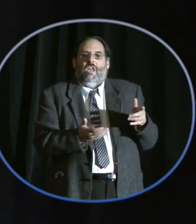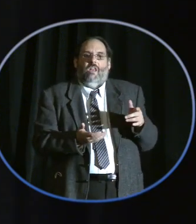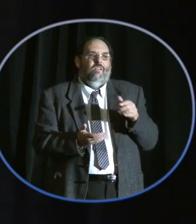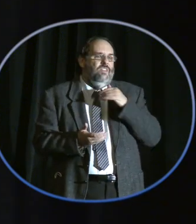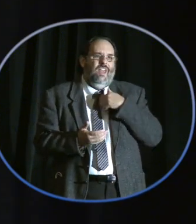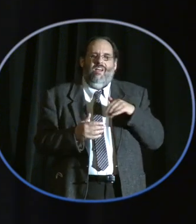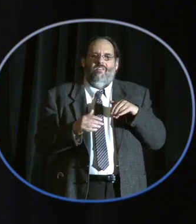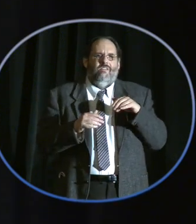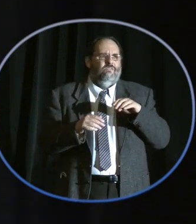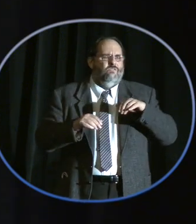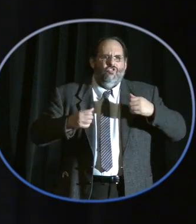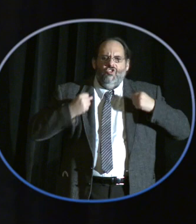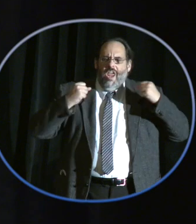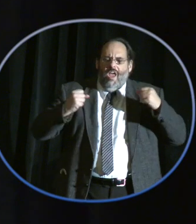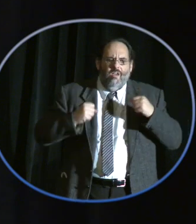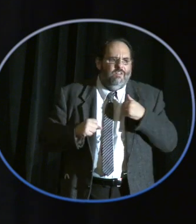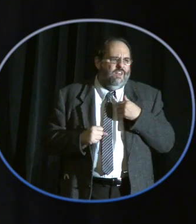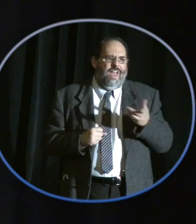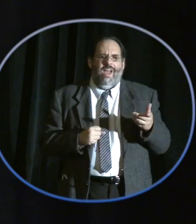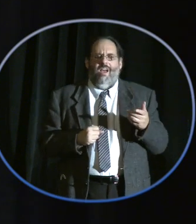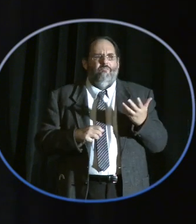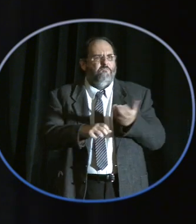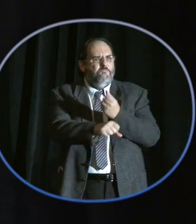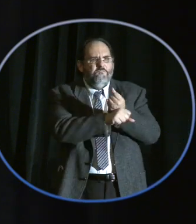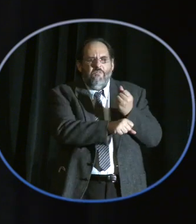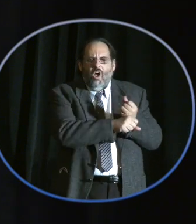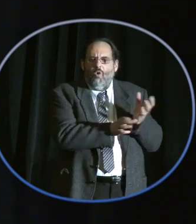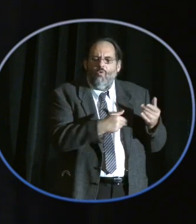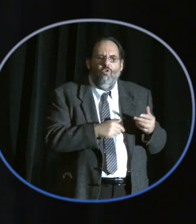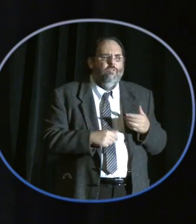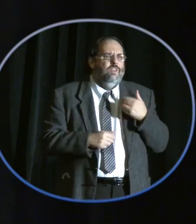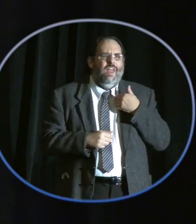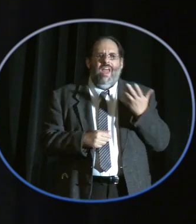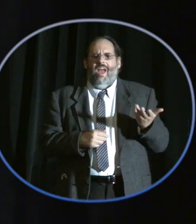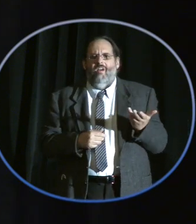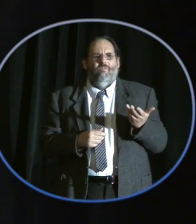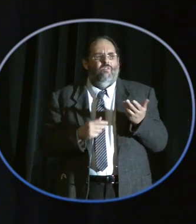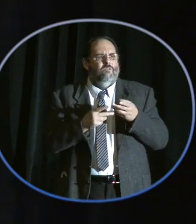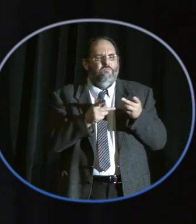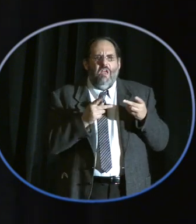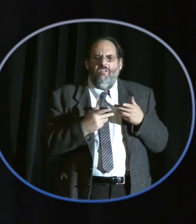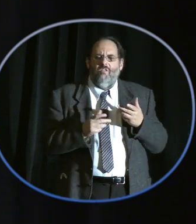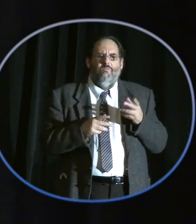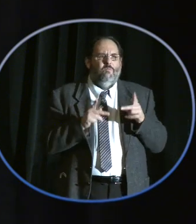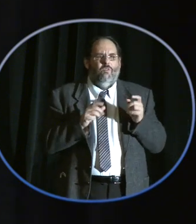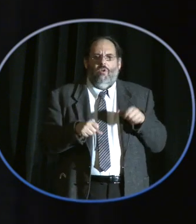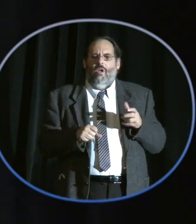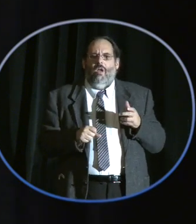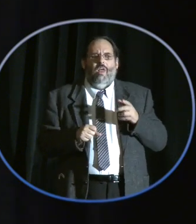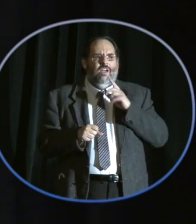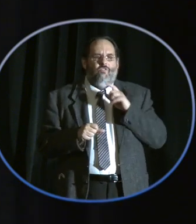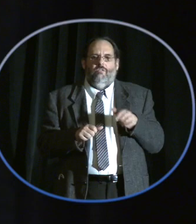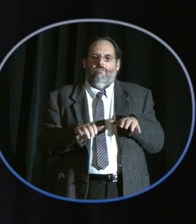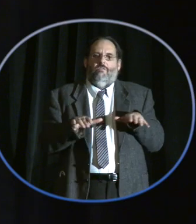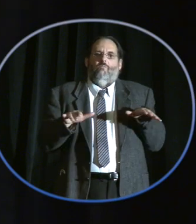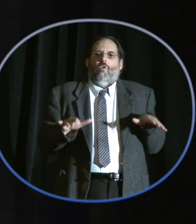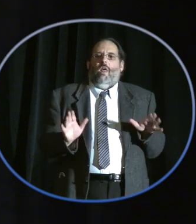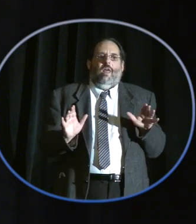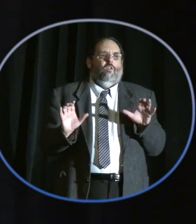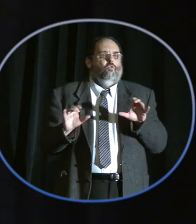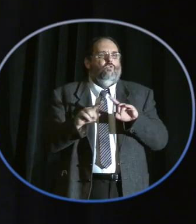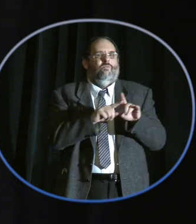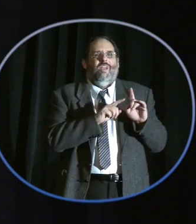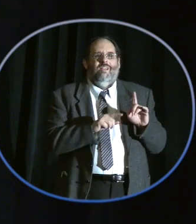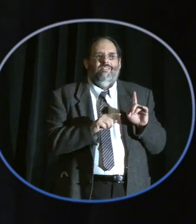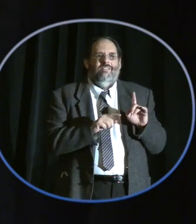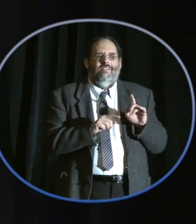have a full gym, if it didn't have locker rooms, if it didn't have places for the young people to actually spread out and do different things,